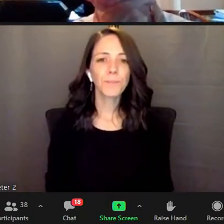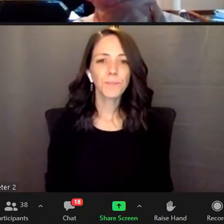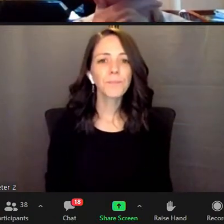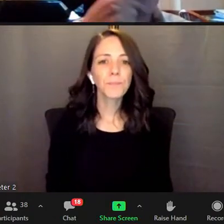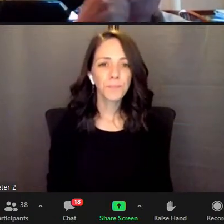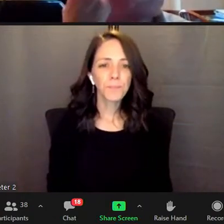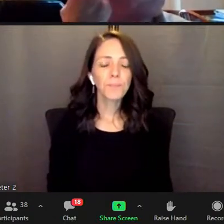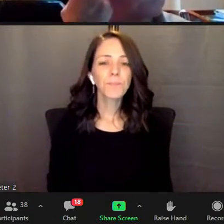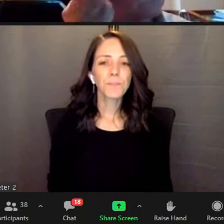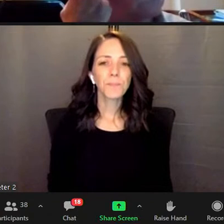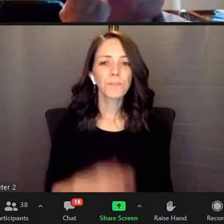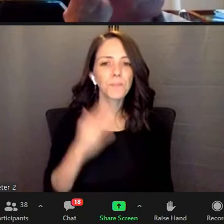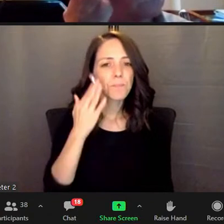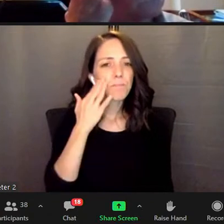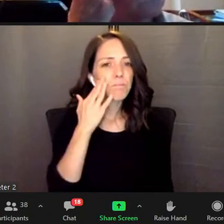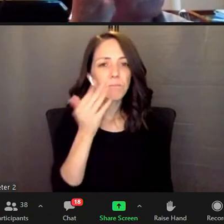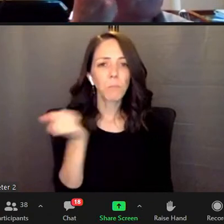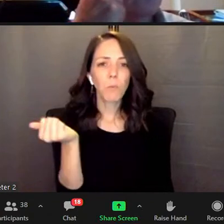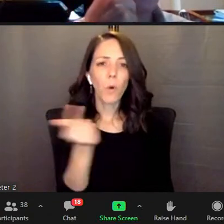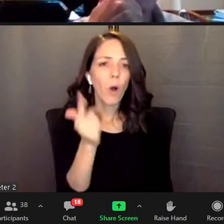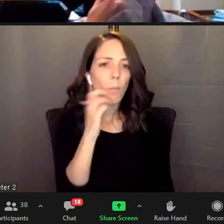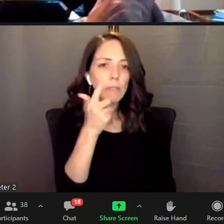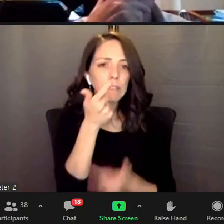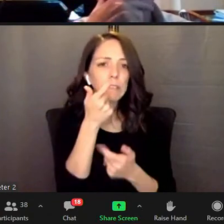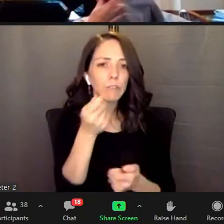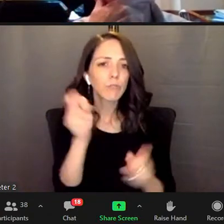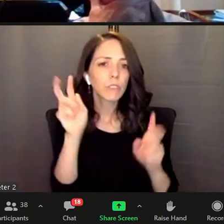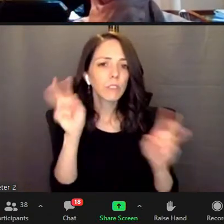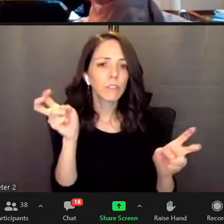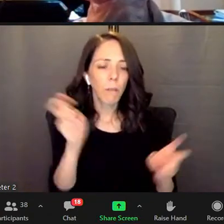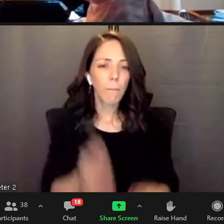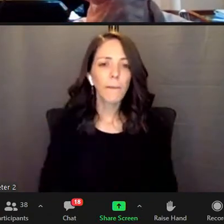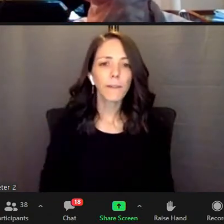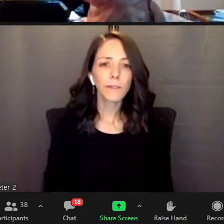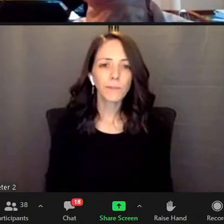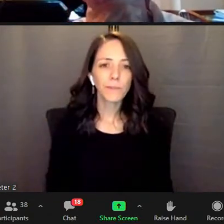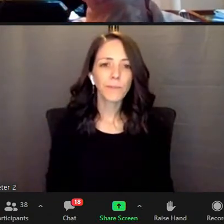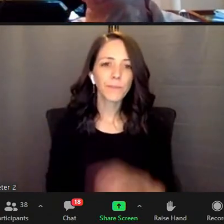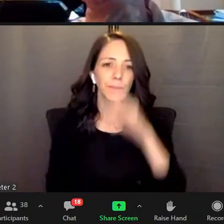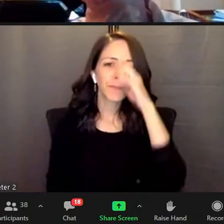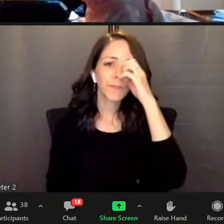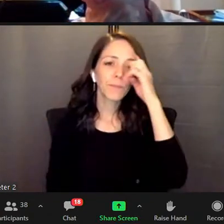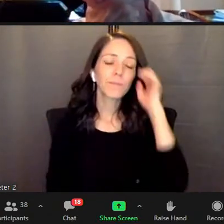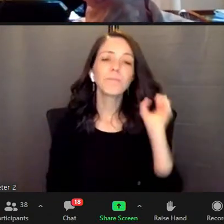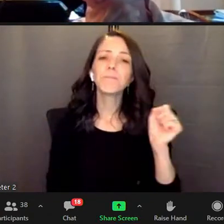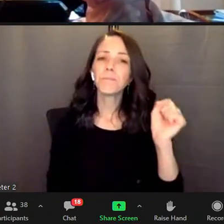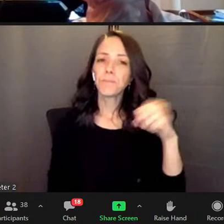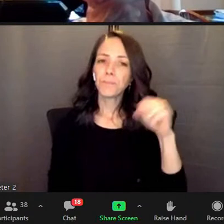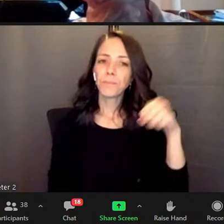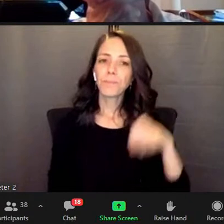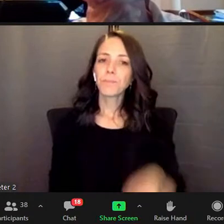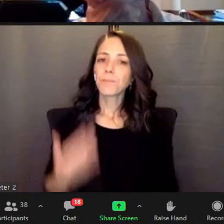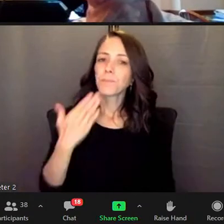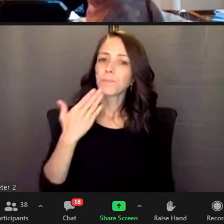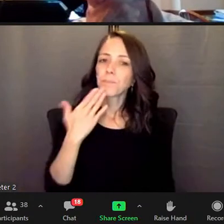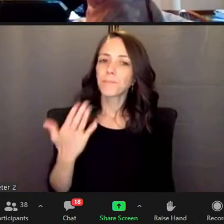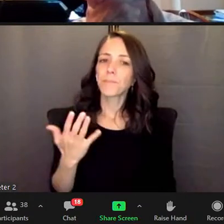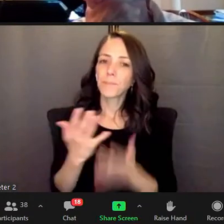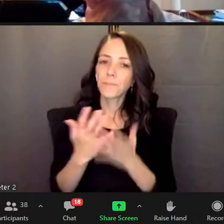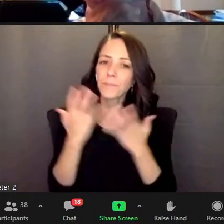very interested in this topic that Marshall has brought up. Yes, indeed. Thank you very